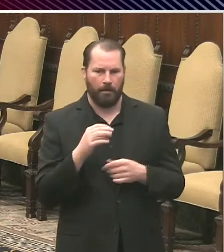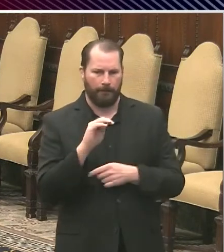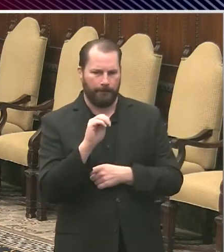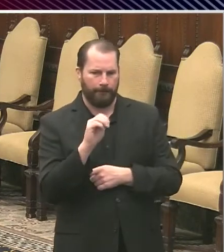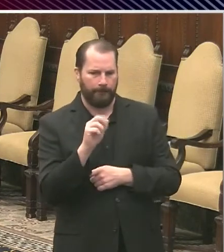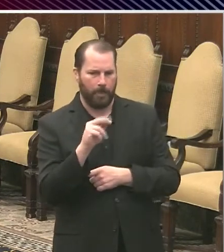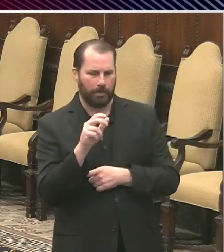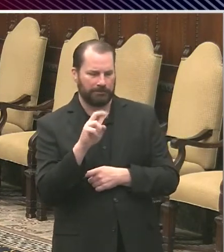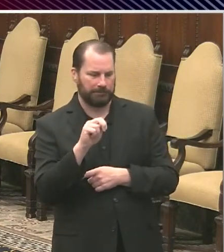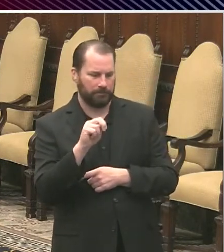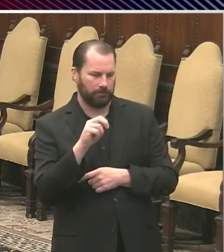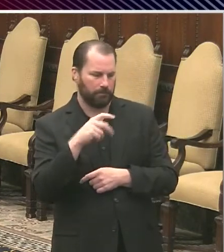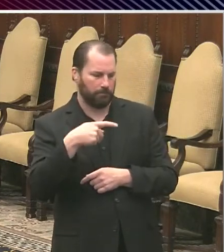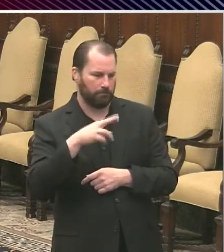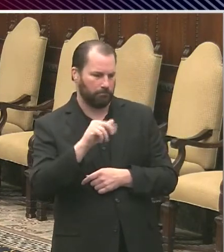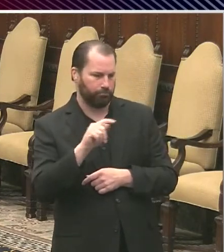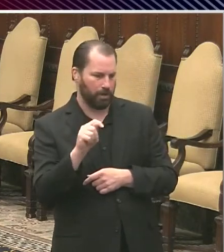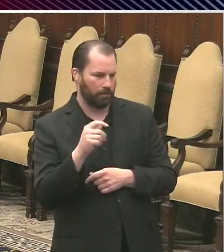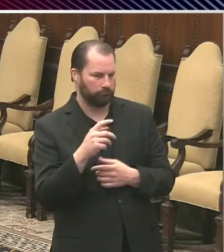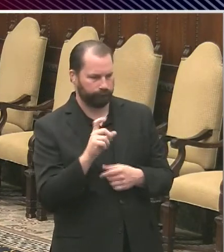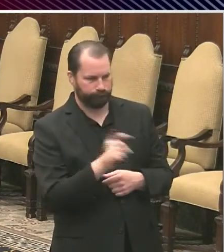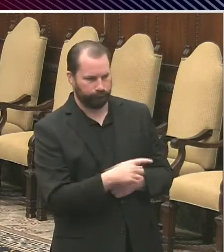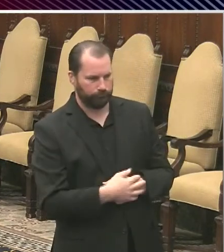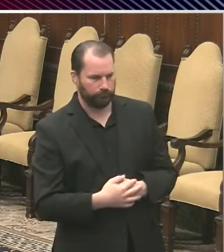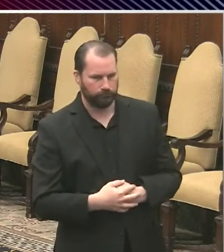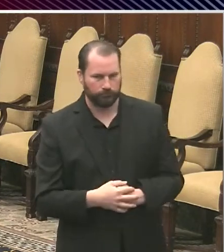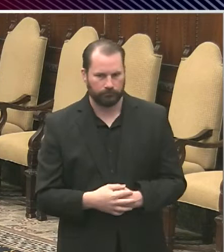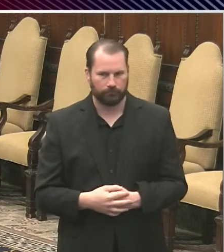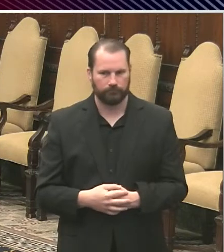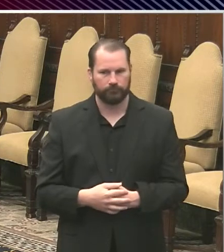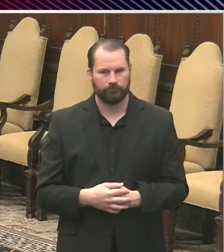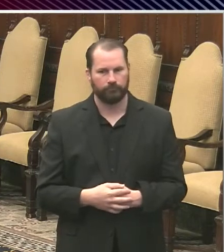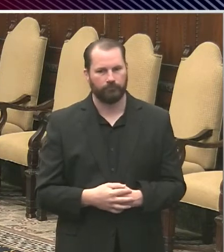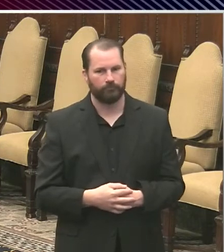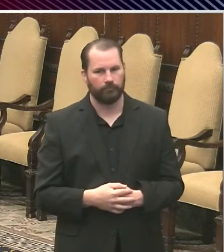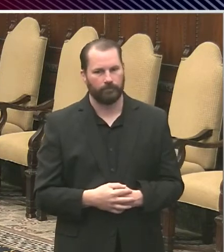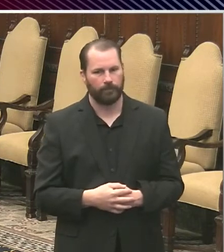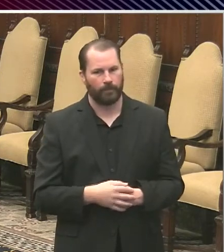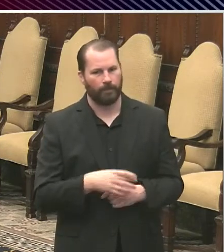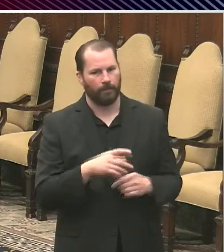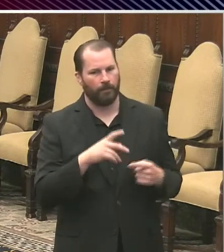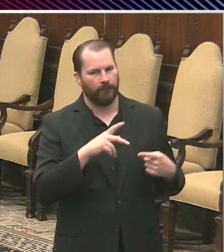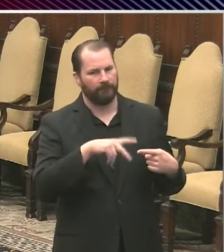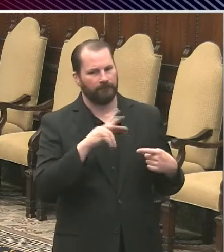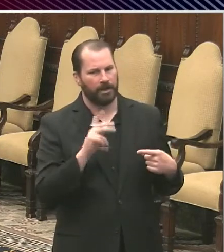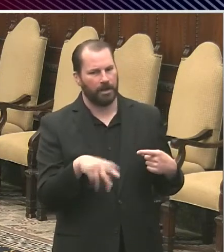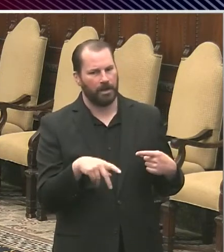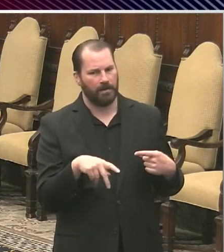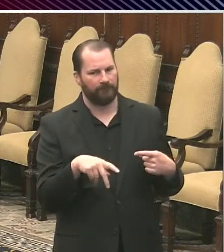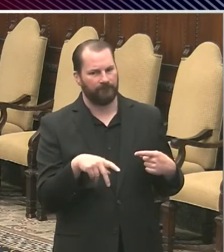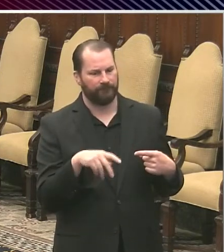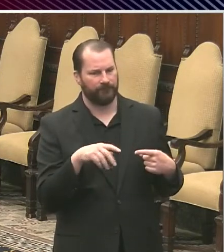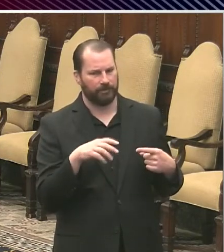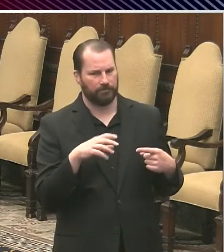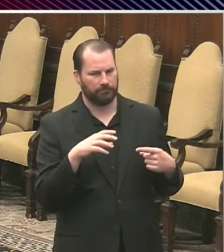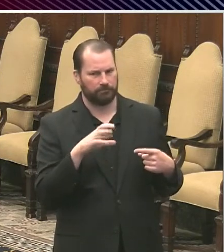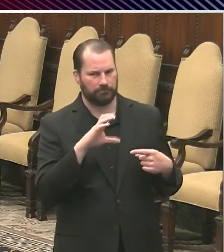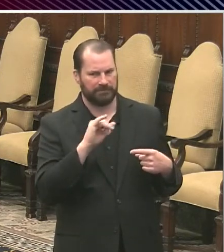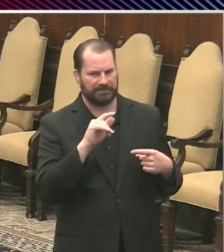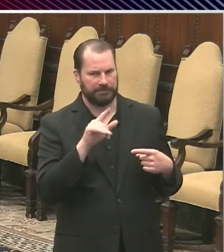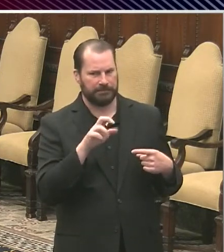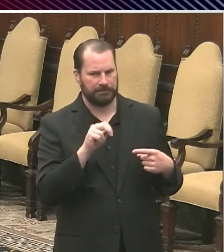as always. The Philadelphia Citizen ran a story today, and I was wanted to get either the mayor or